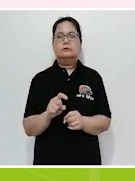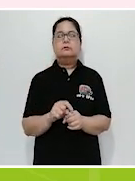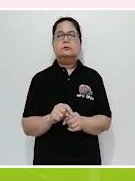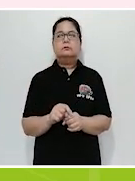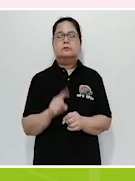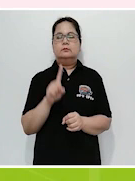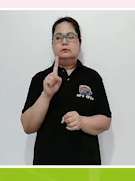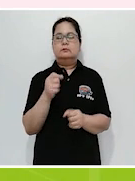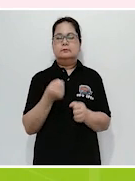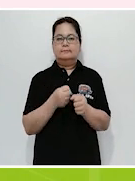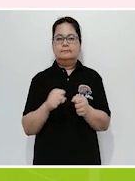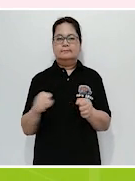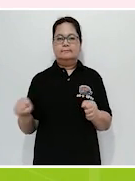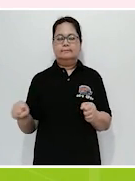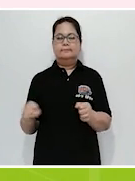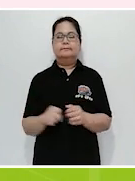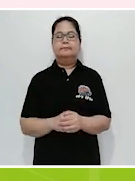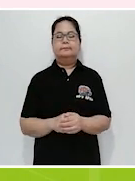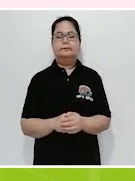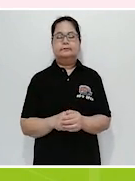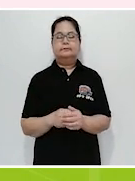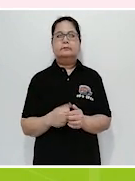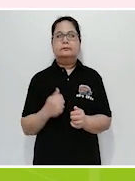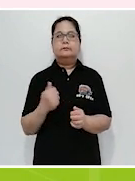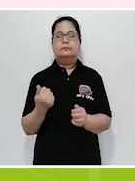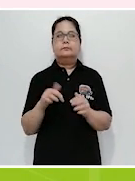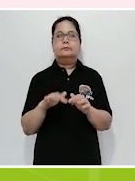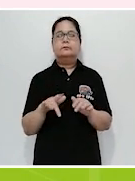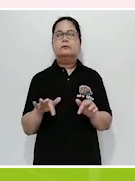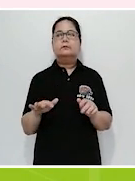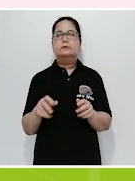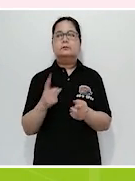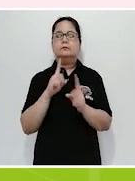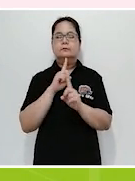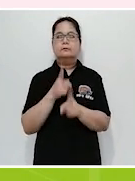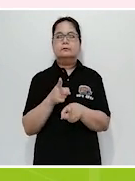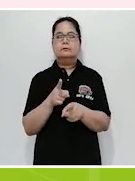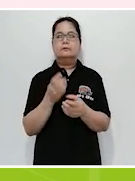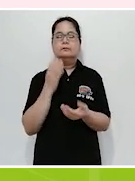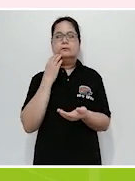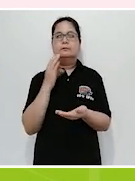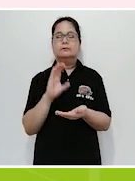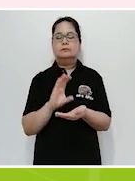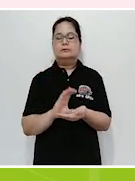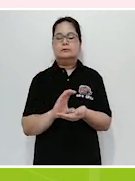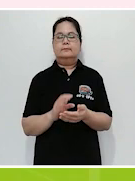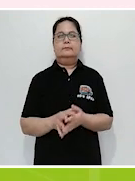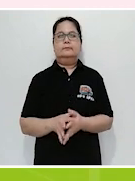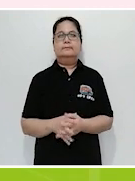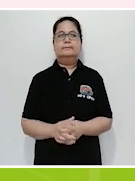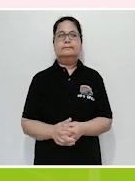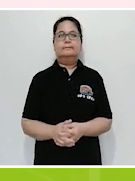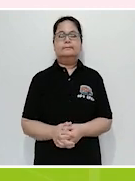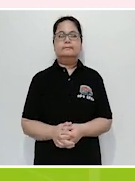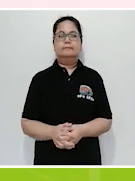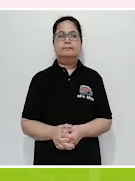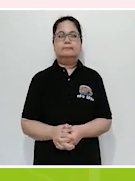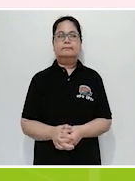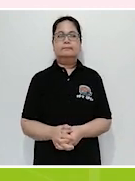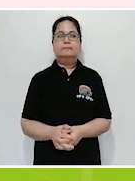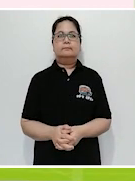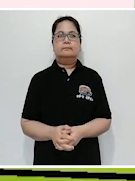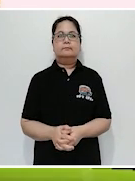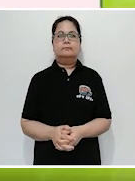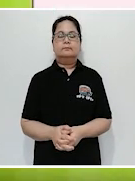given questions in one good sentence. Others may type their answer in the comment box